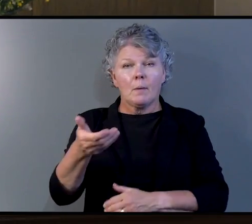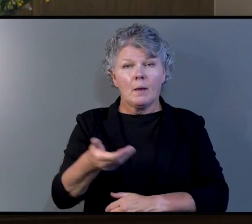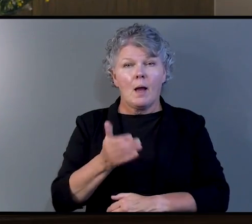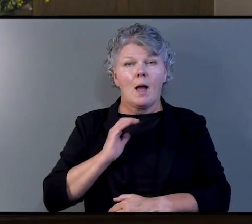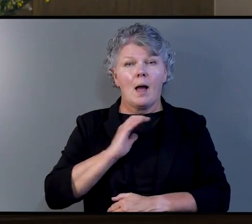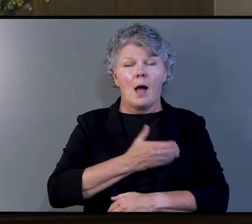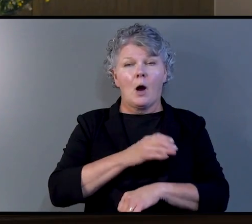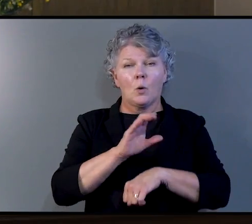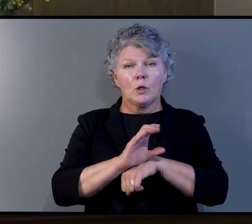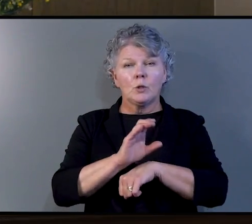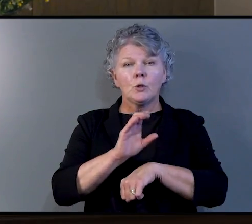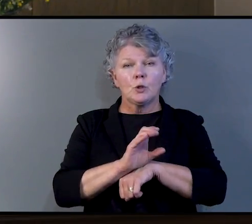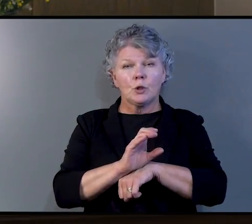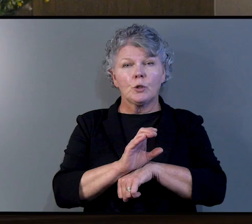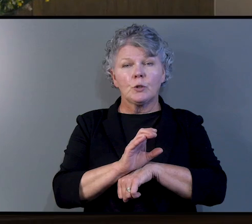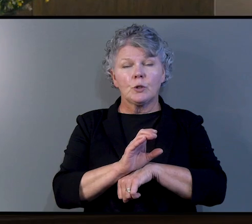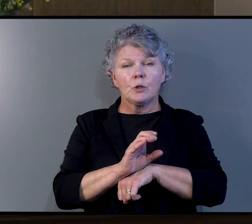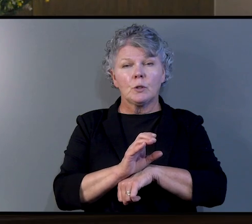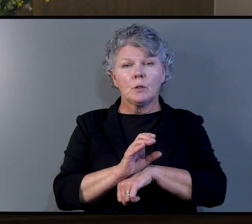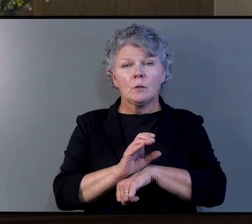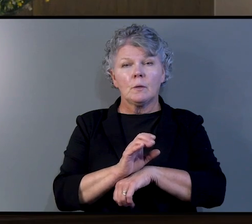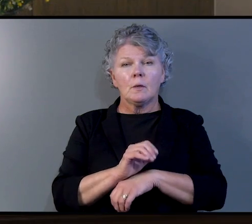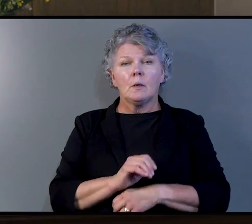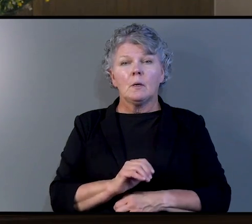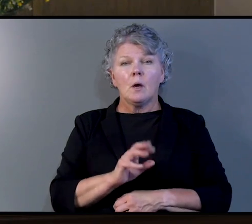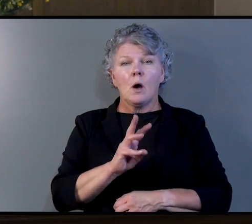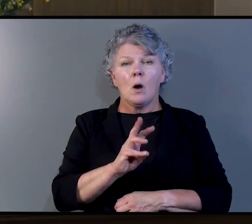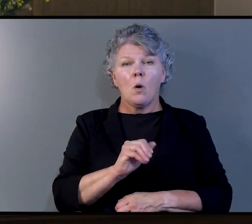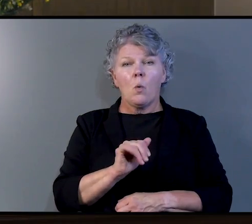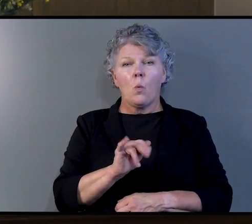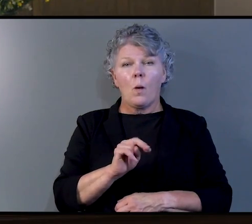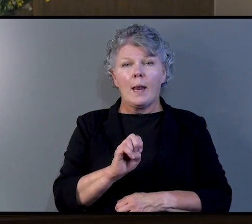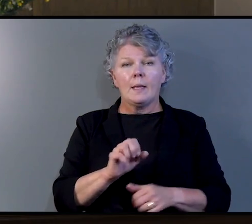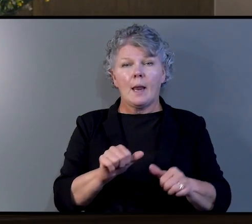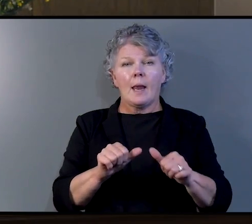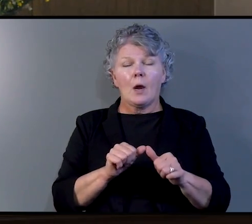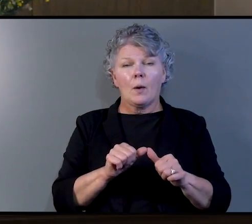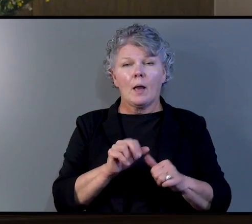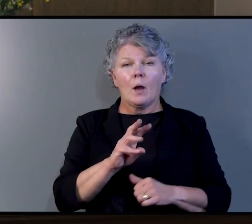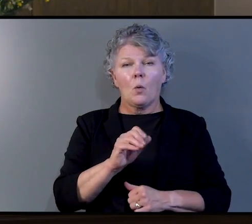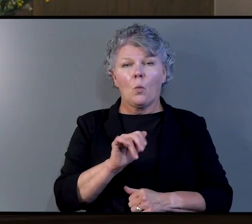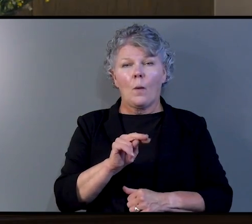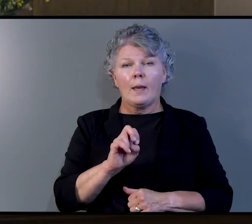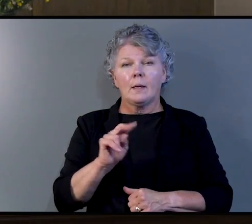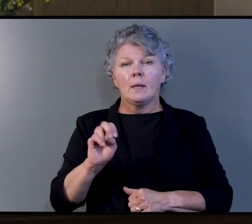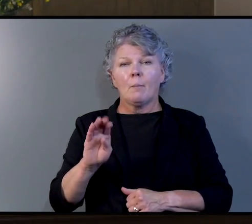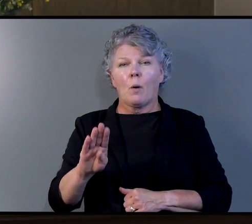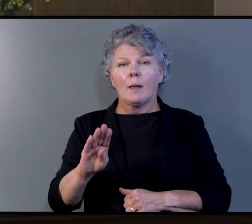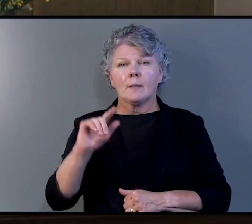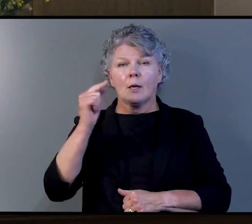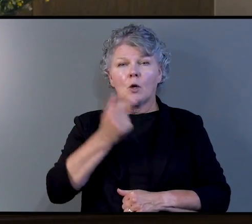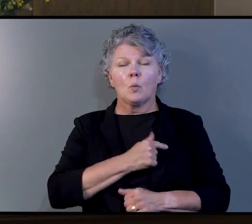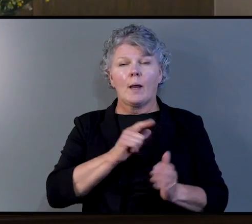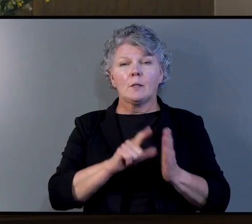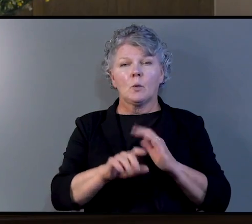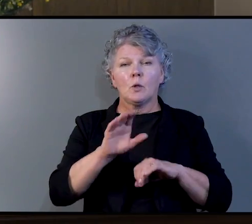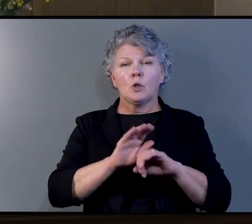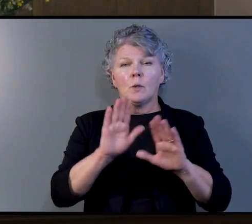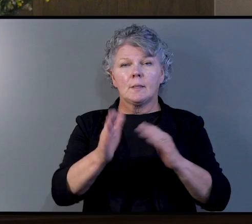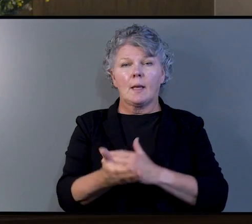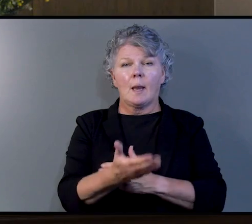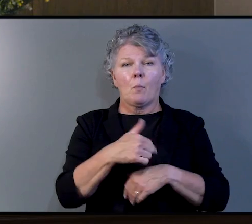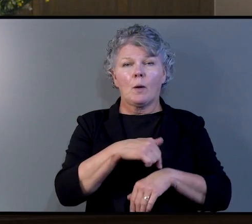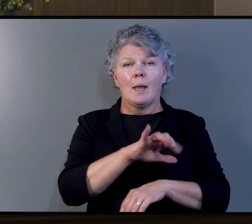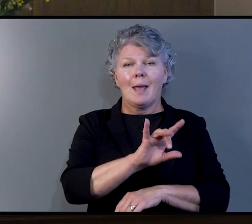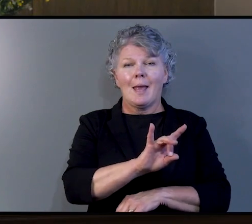local services, I invite you to worship with our congregation. If you are in Wayne area, please join us at Grace Sunday mornings